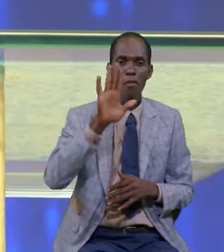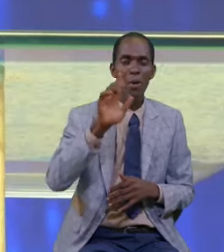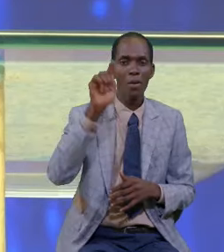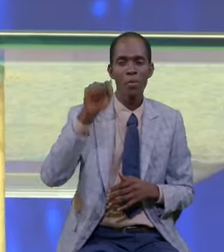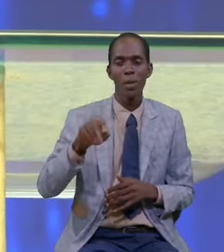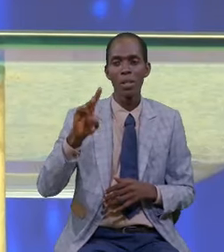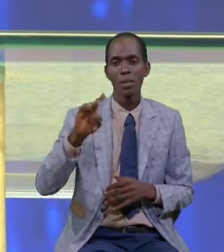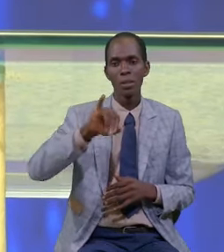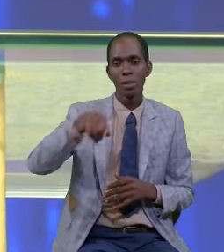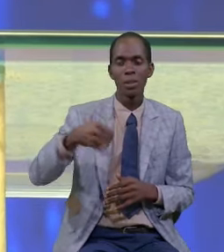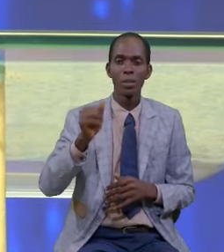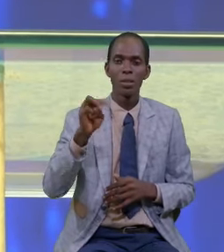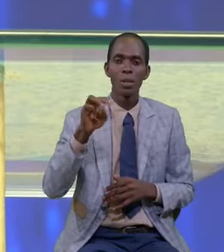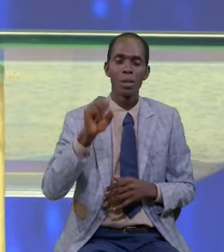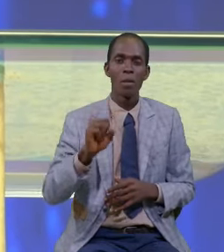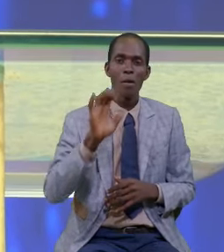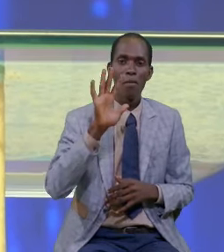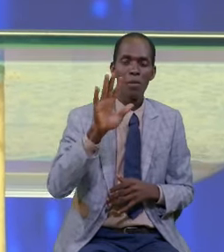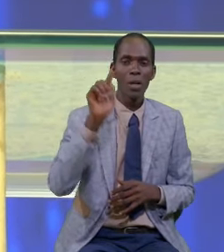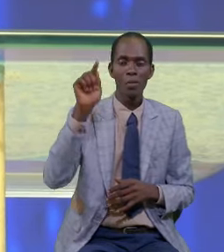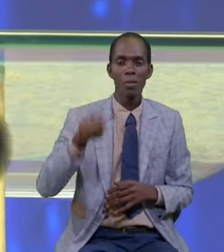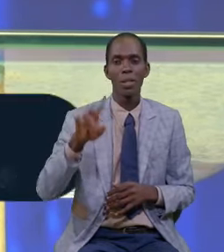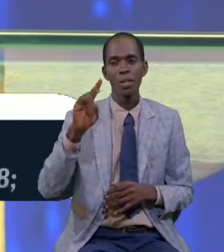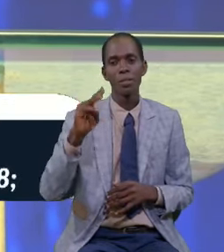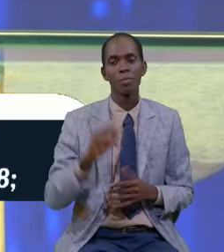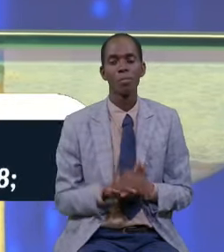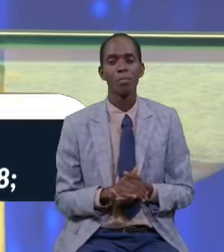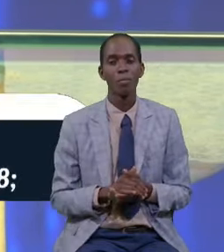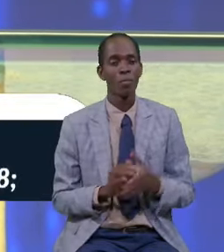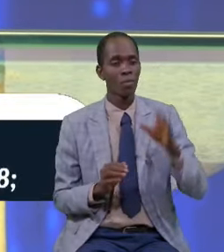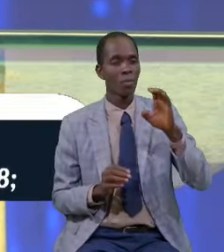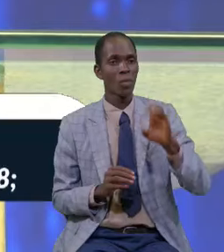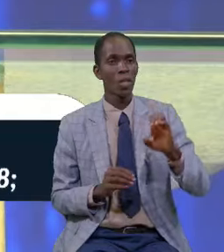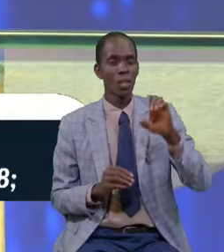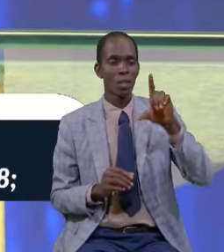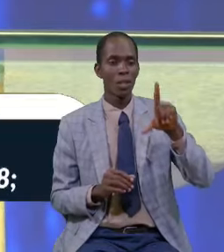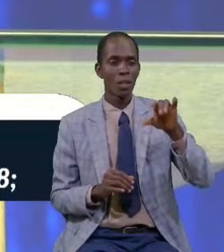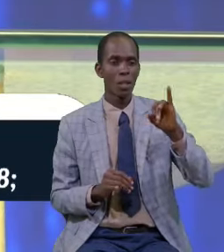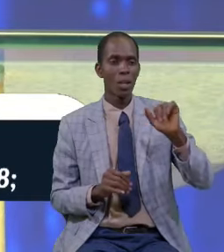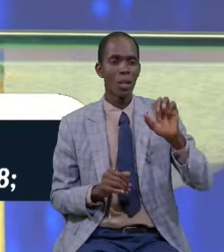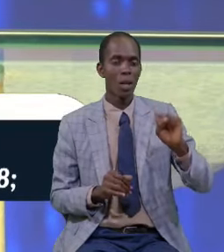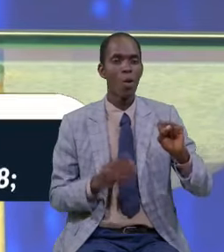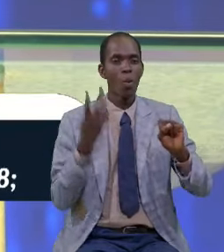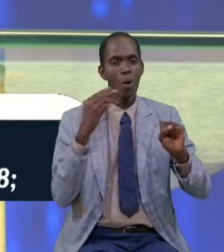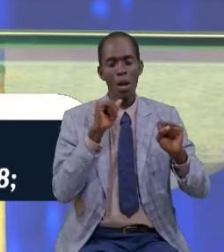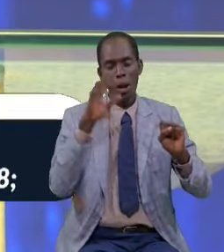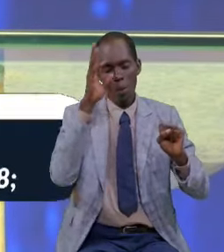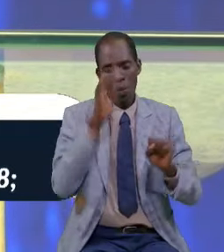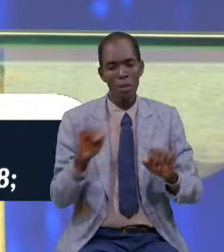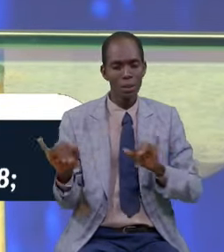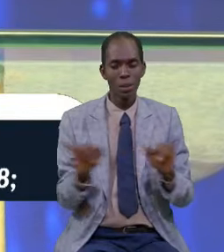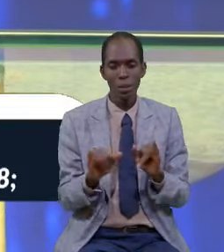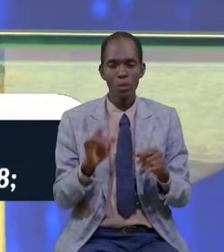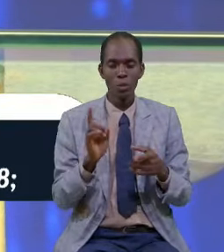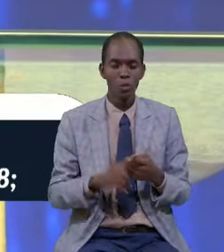chapter 5, reading from verse 17. Elias was a man subject to like passions as we are, and